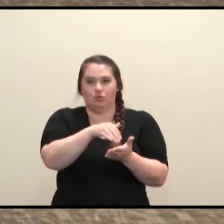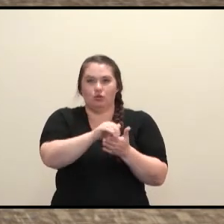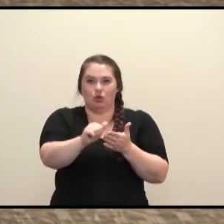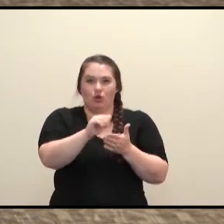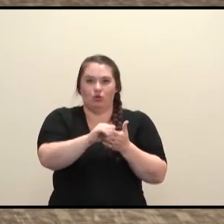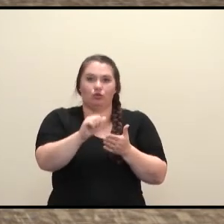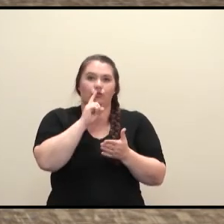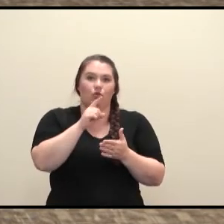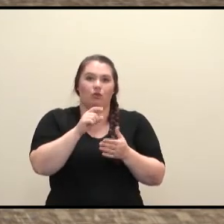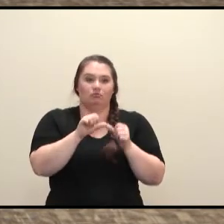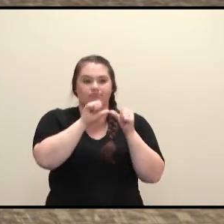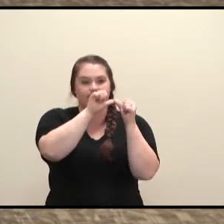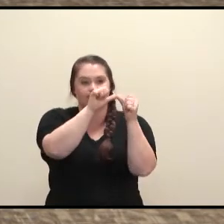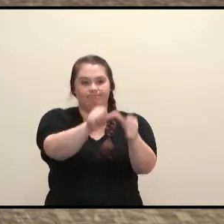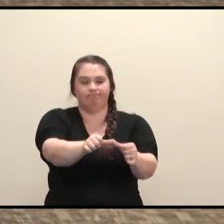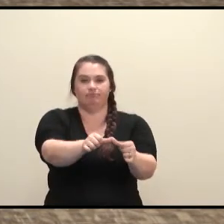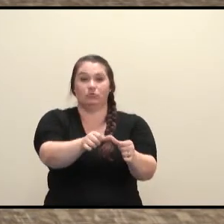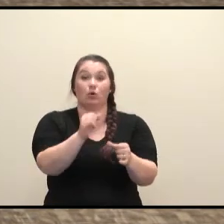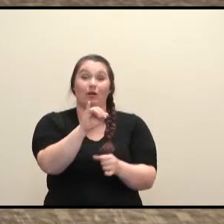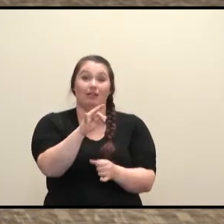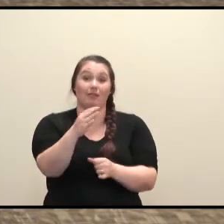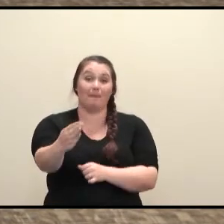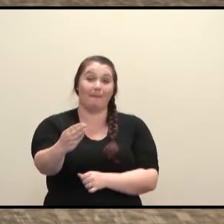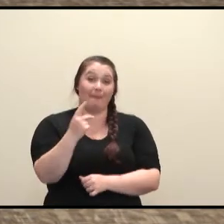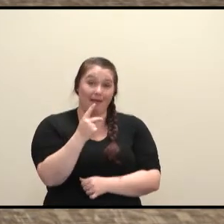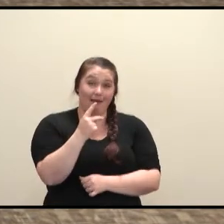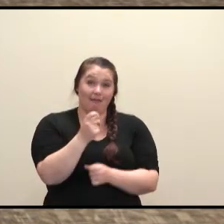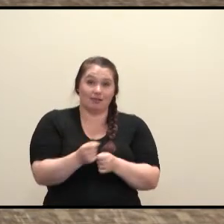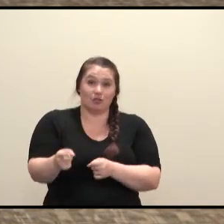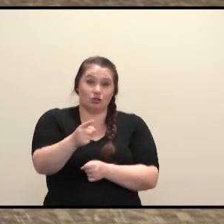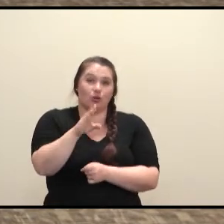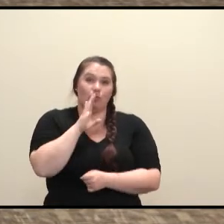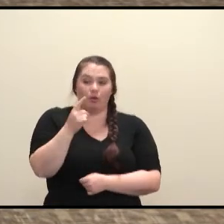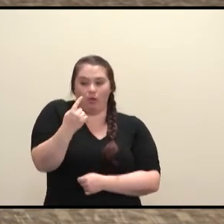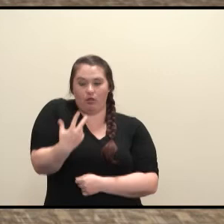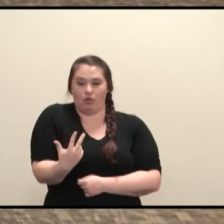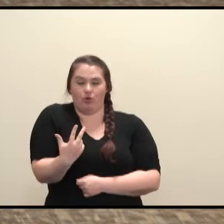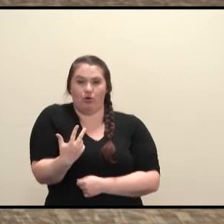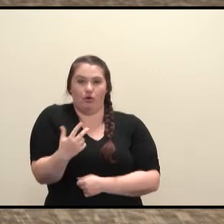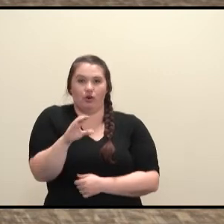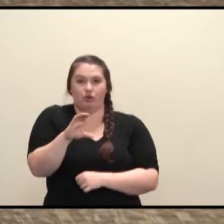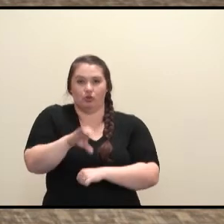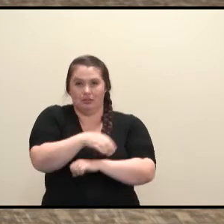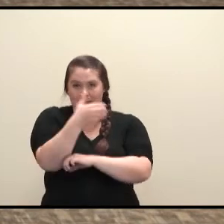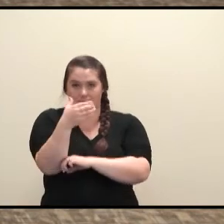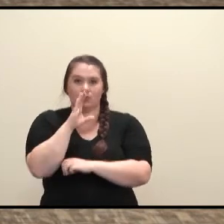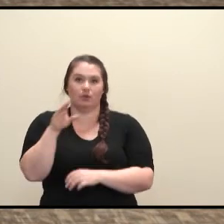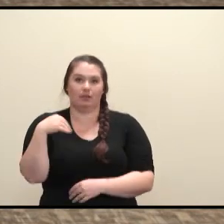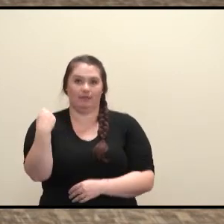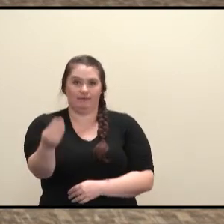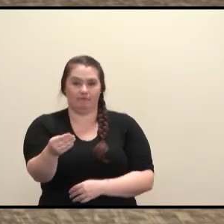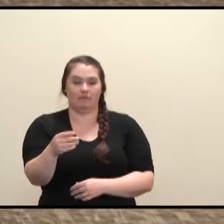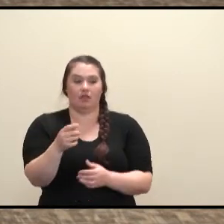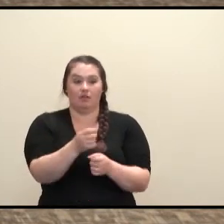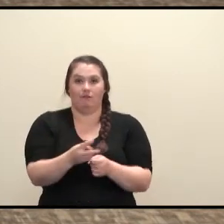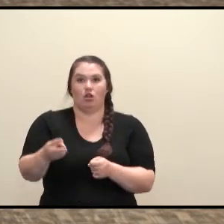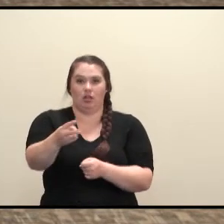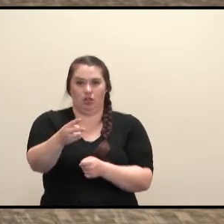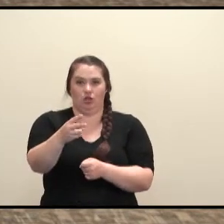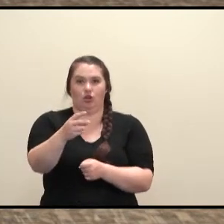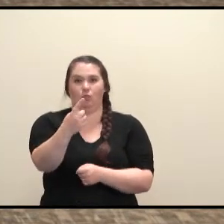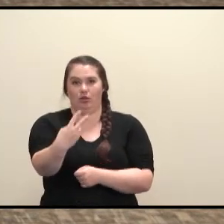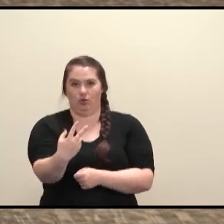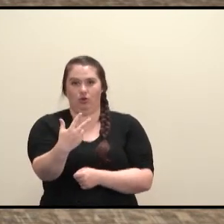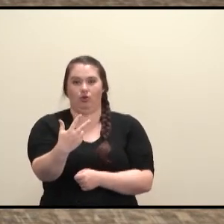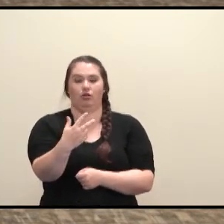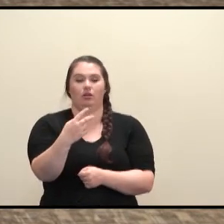over 3 years. So if they come back next year, they get a third of it at Christmas, and then the following year a third, and the following year